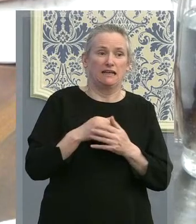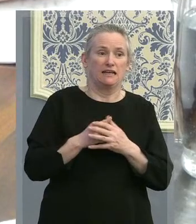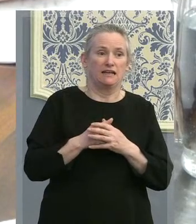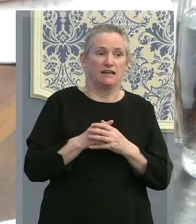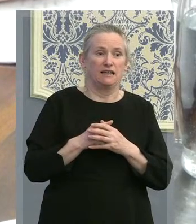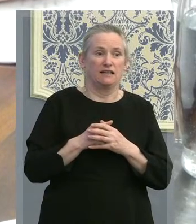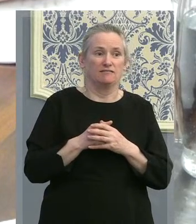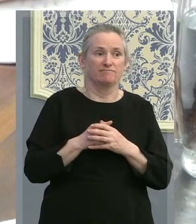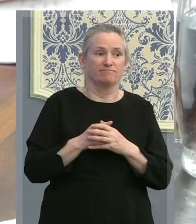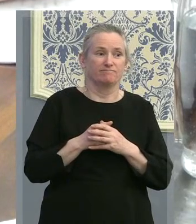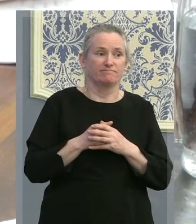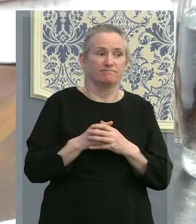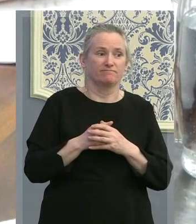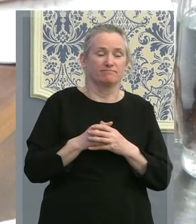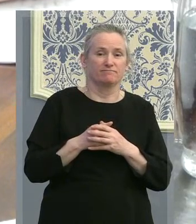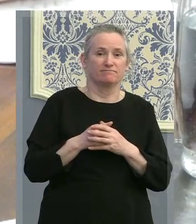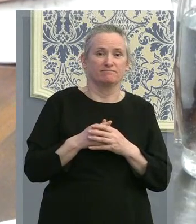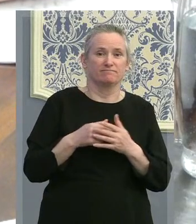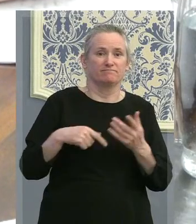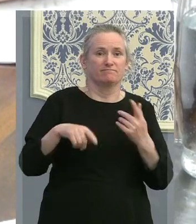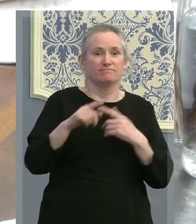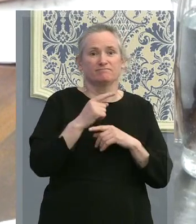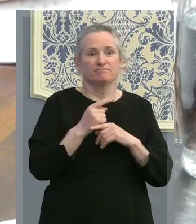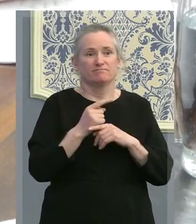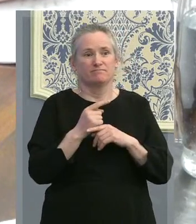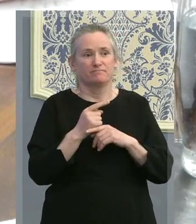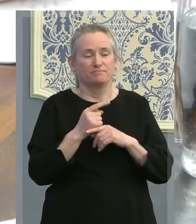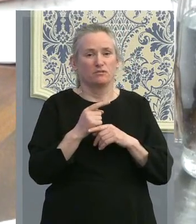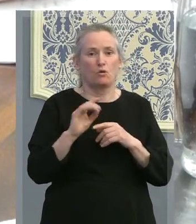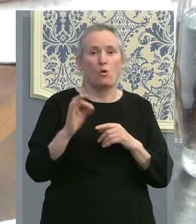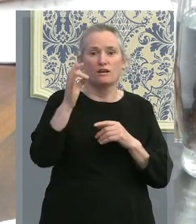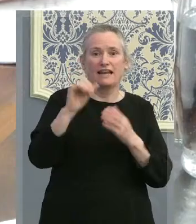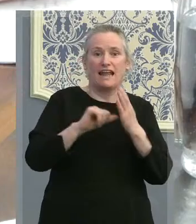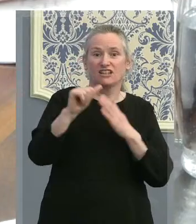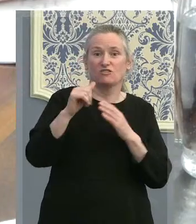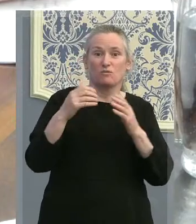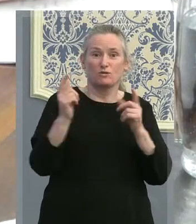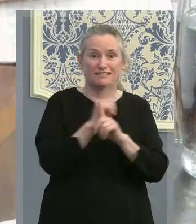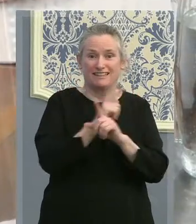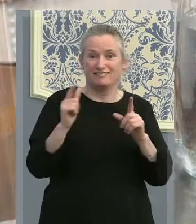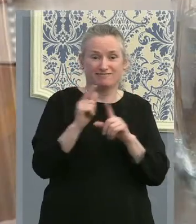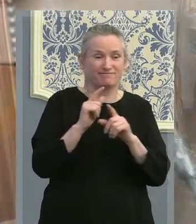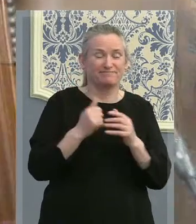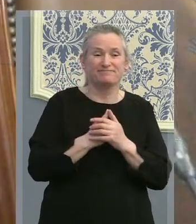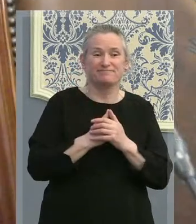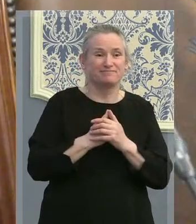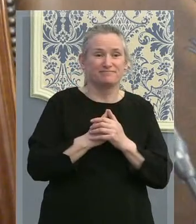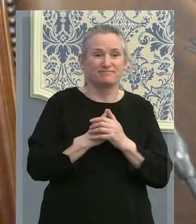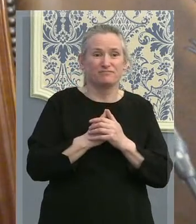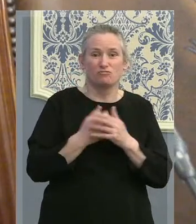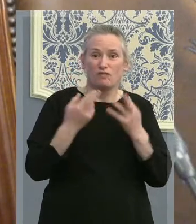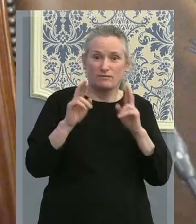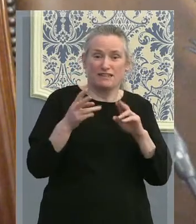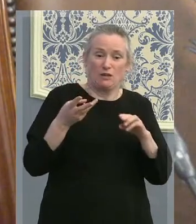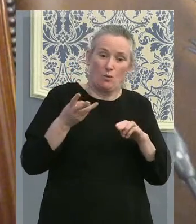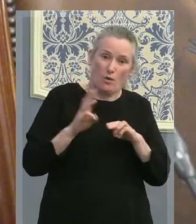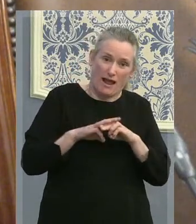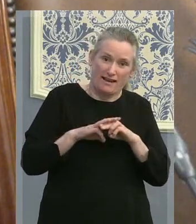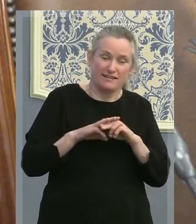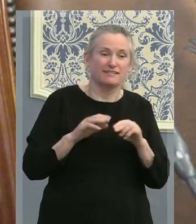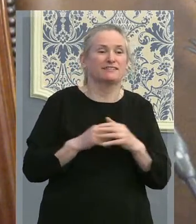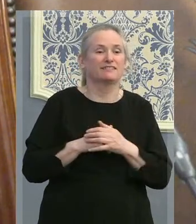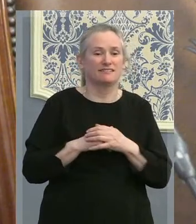the golden age of music, I suppose, or golden age of pop music. And we were represented well by people like you